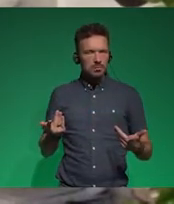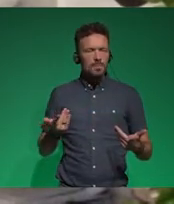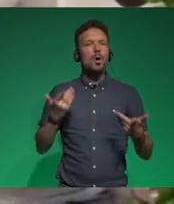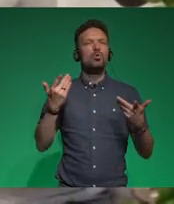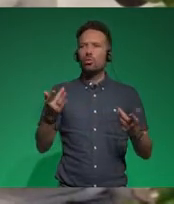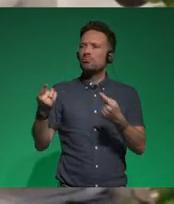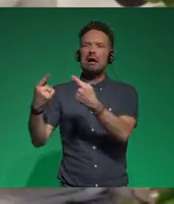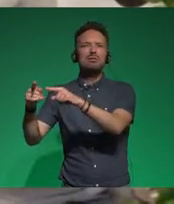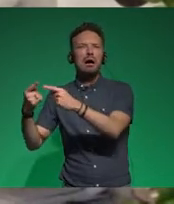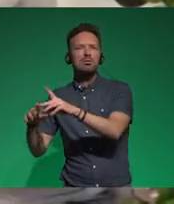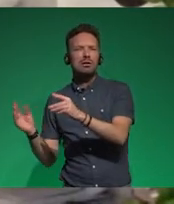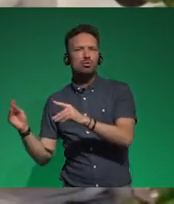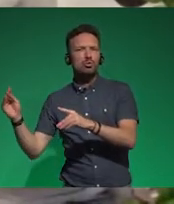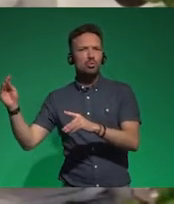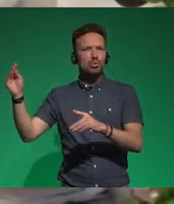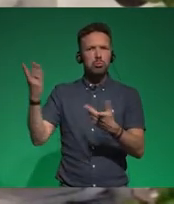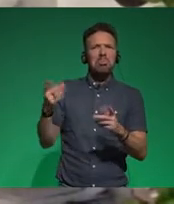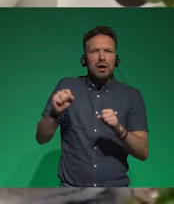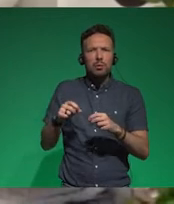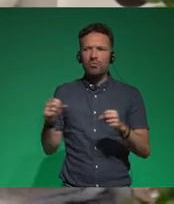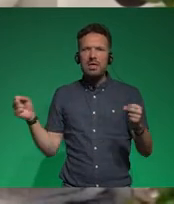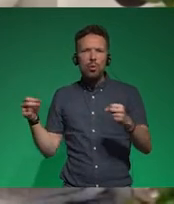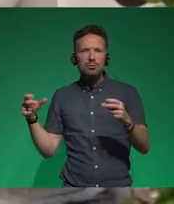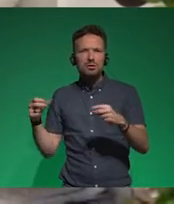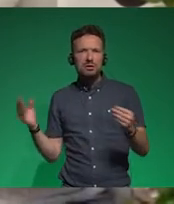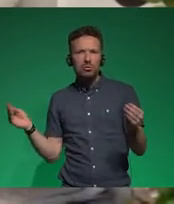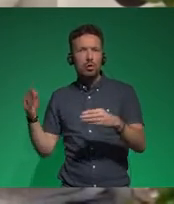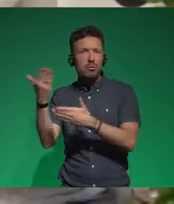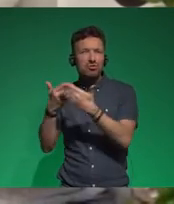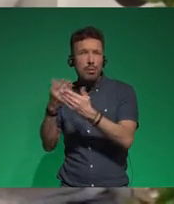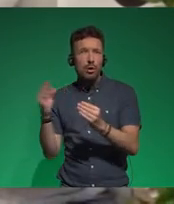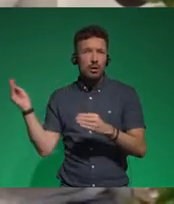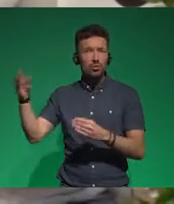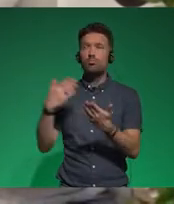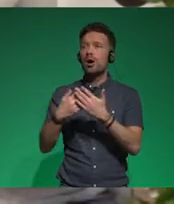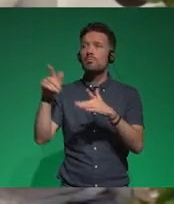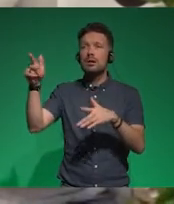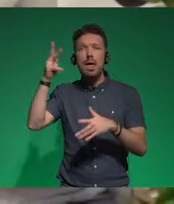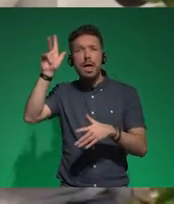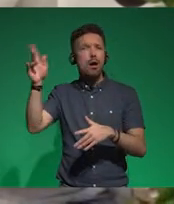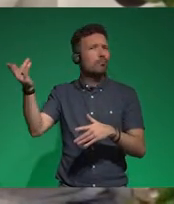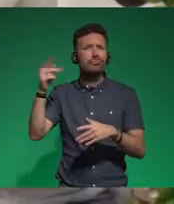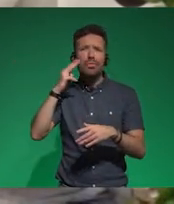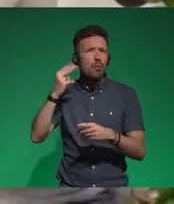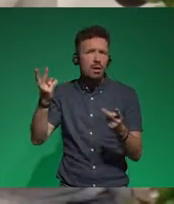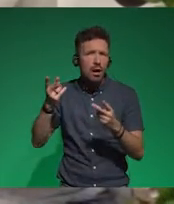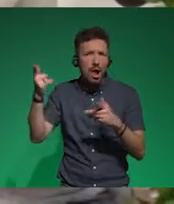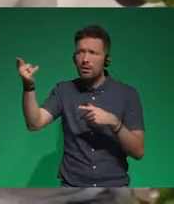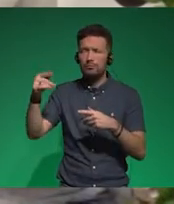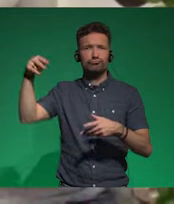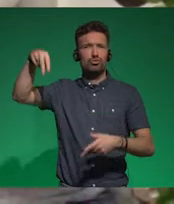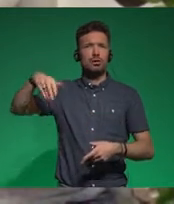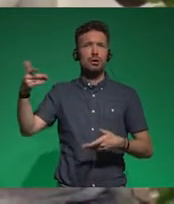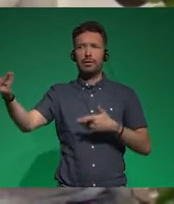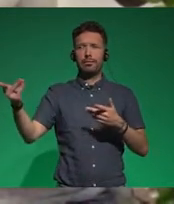caption, they can say, Mr. So-and-so at this location pointing at something that